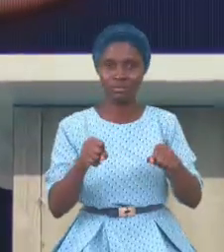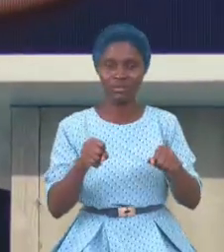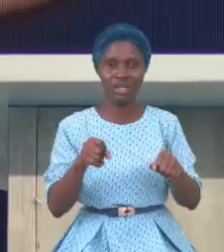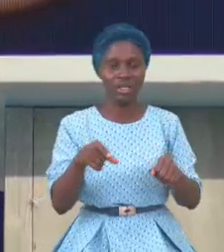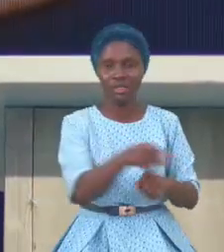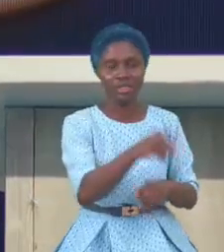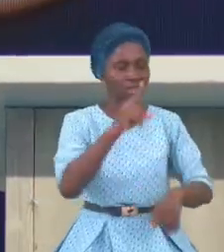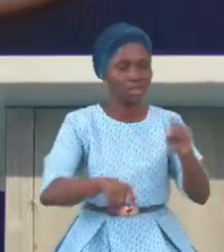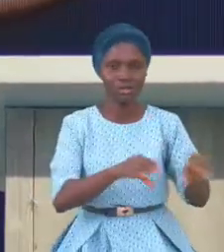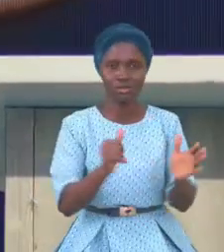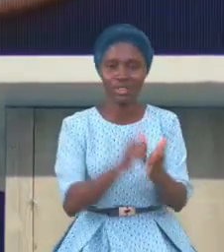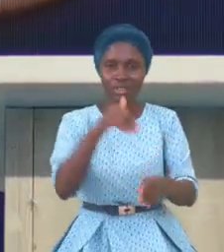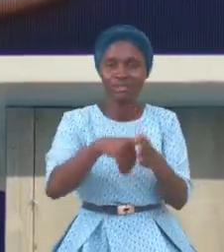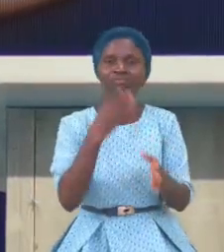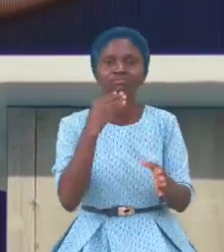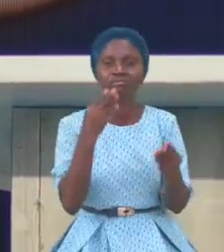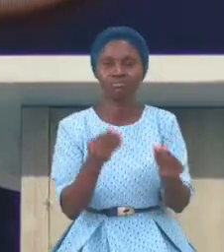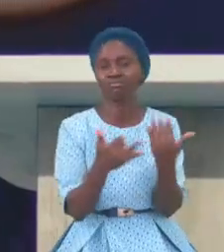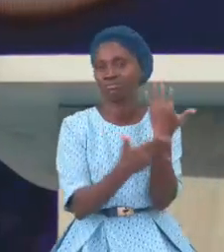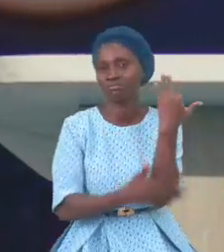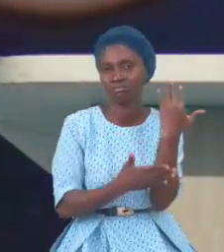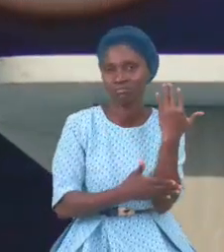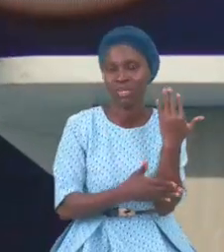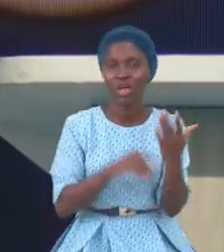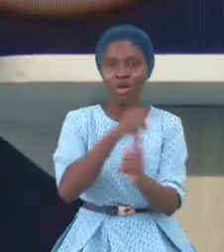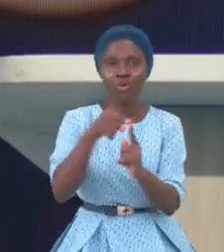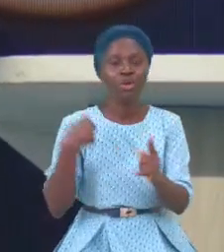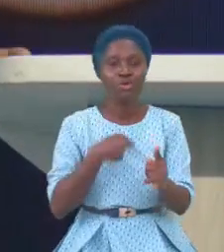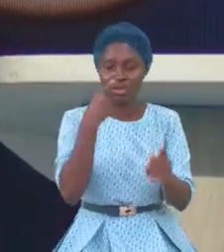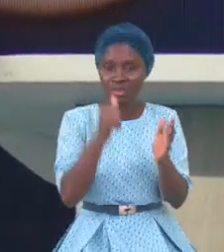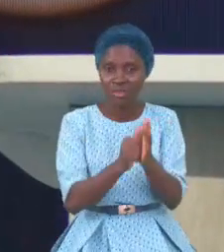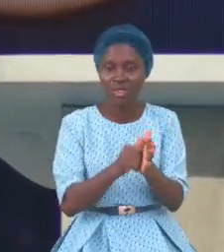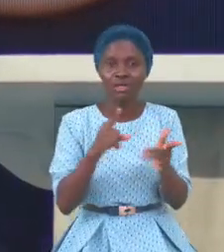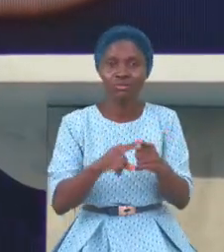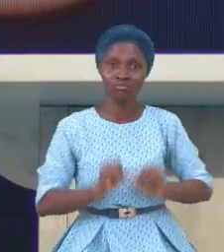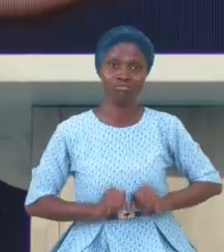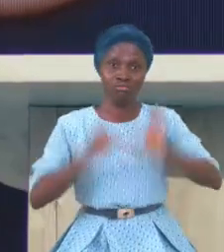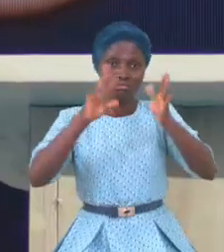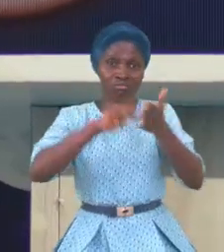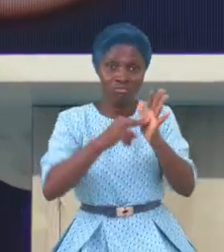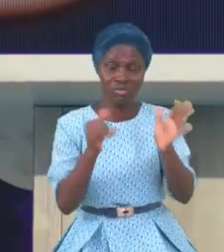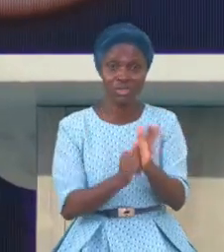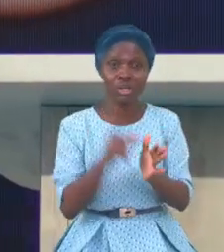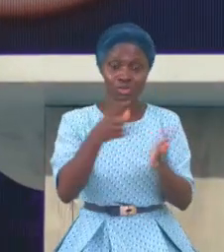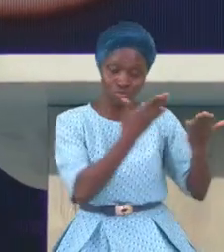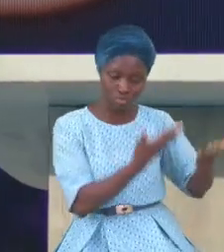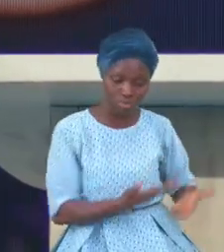consecrate, it means to offer, it means to give, it means to bring your sacrifice,